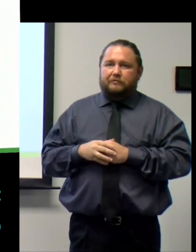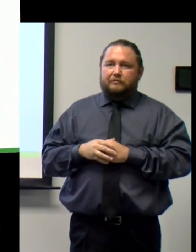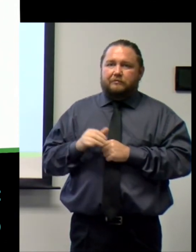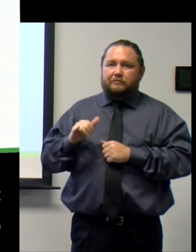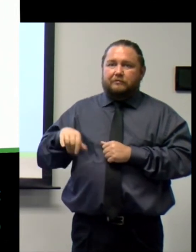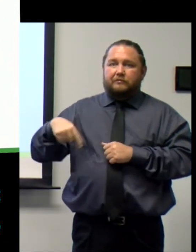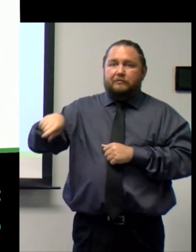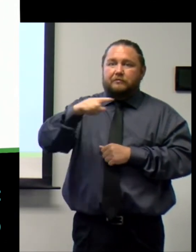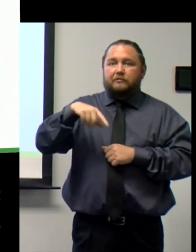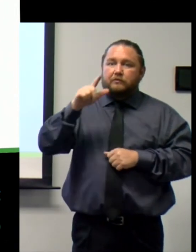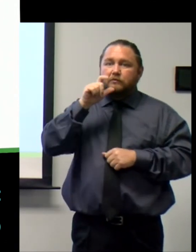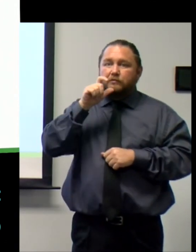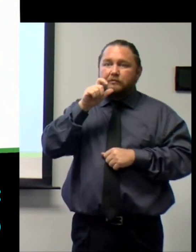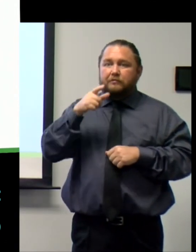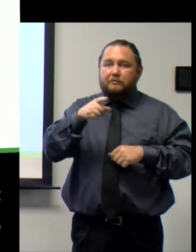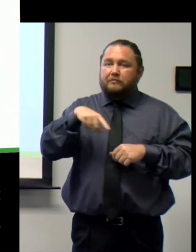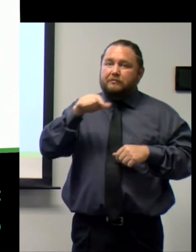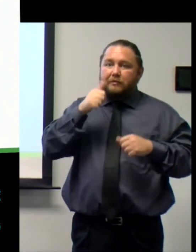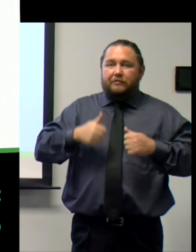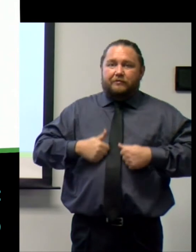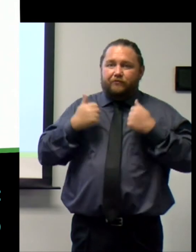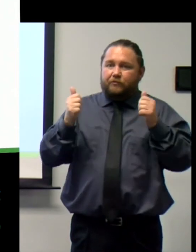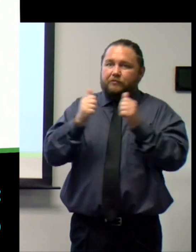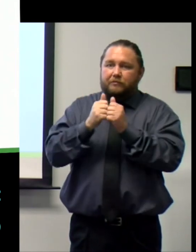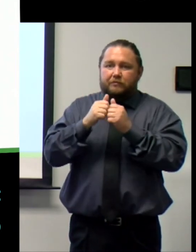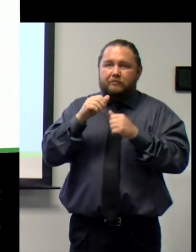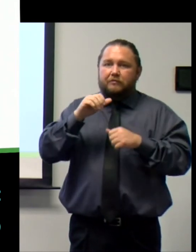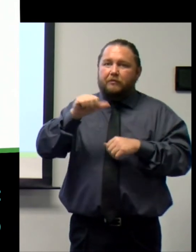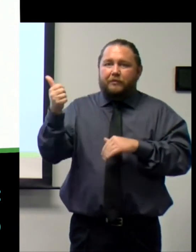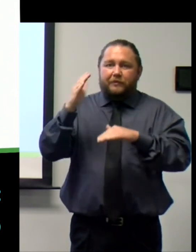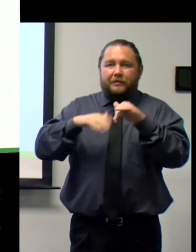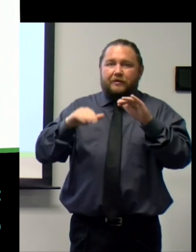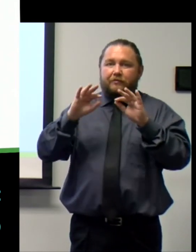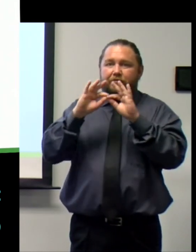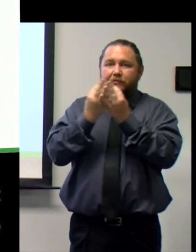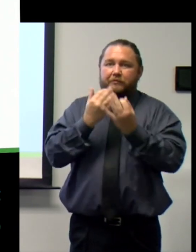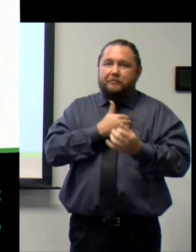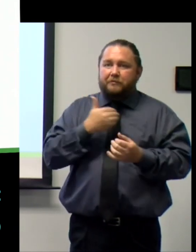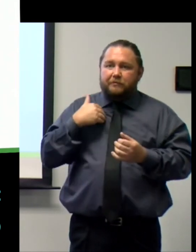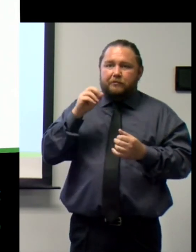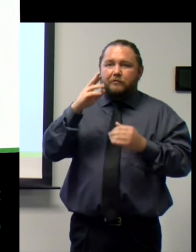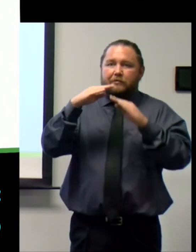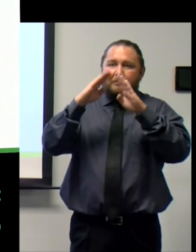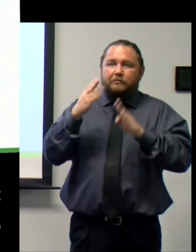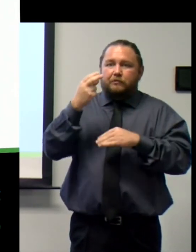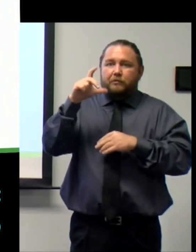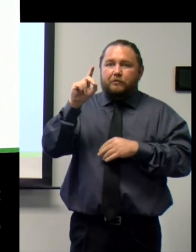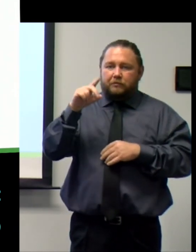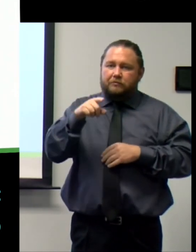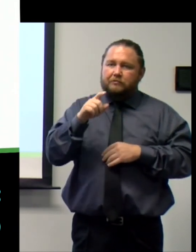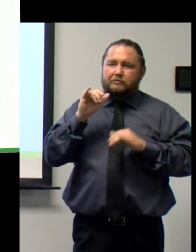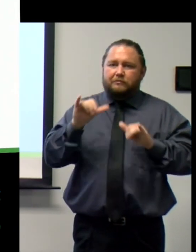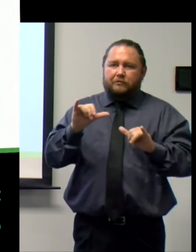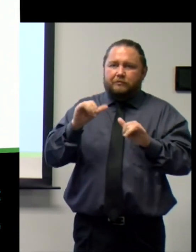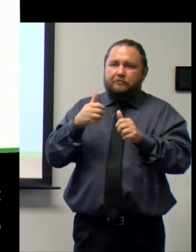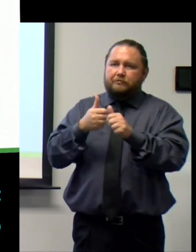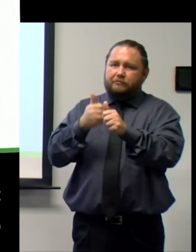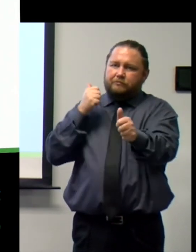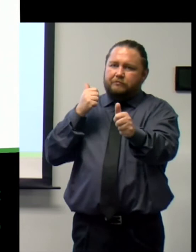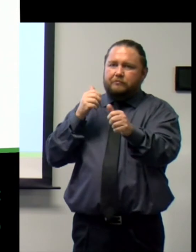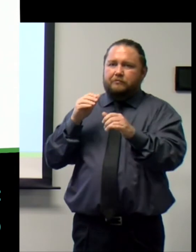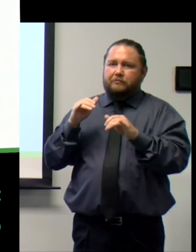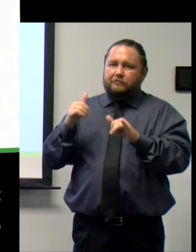we are still seeing COVID spread. We are still seeing asymptomatic spread, or spread with individuals that have very